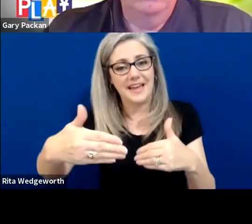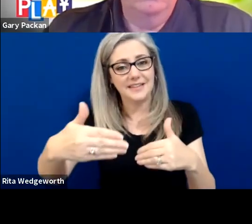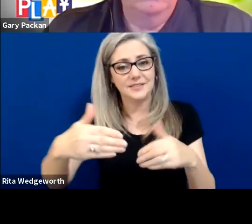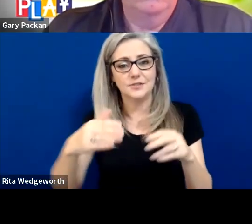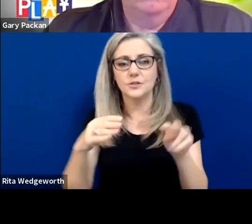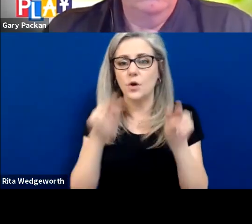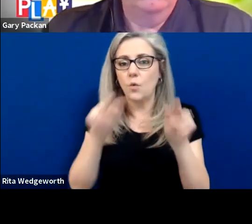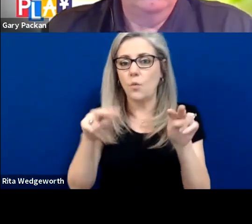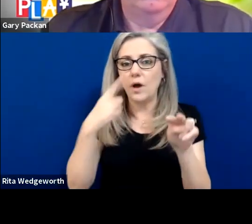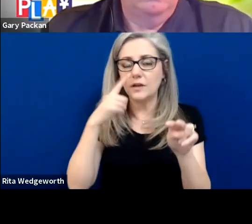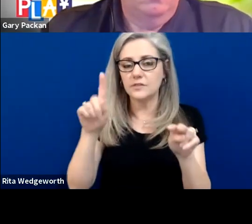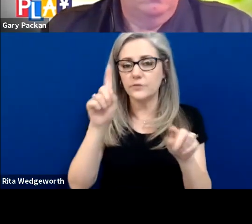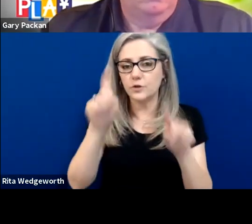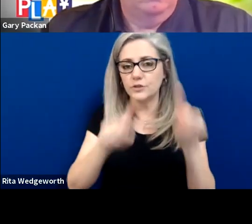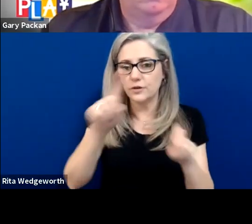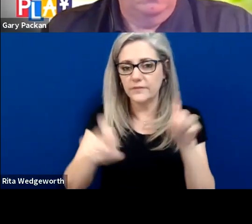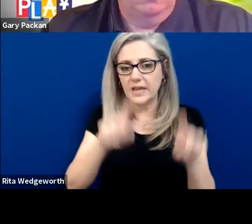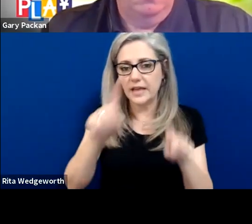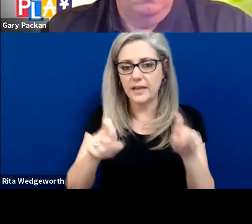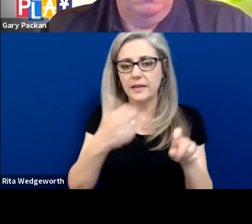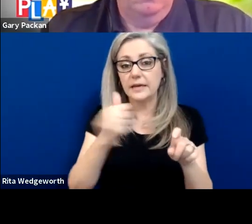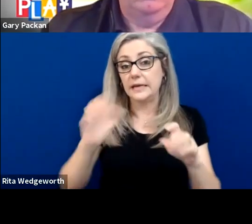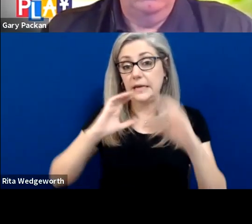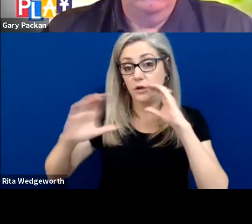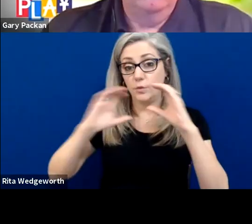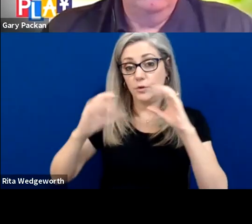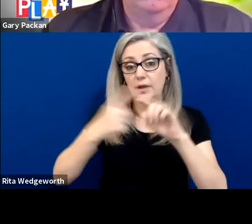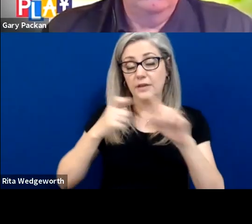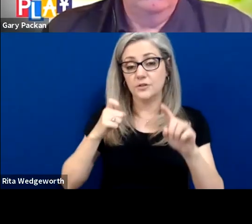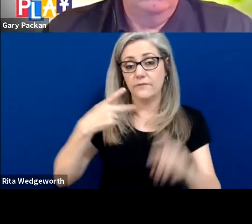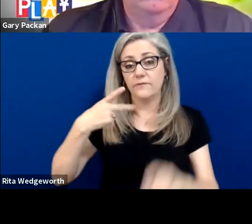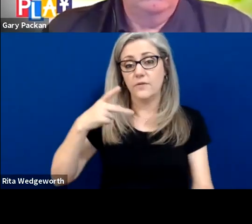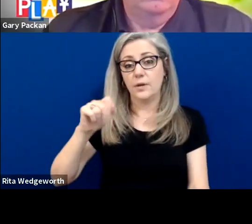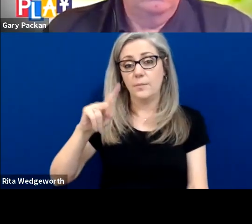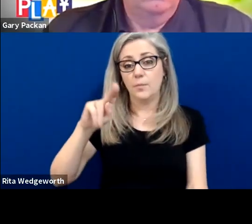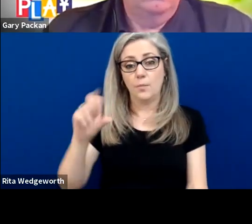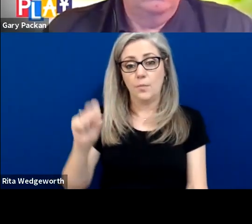survey and any communication from Denton Parks on